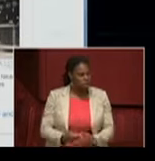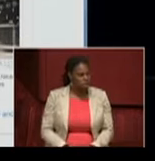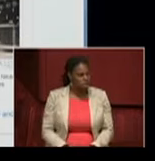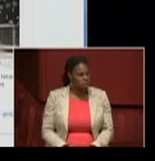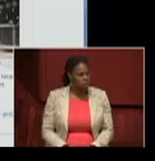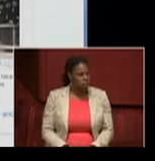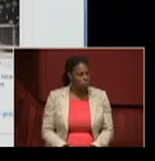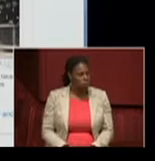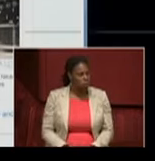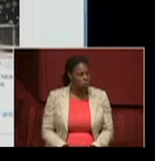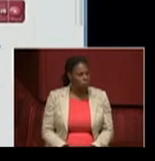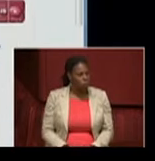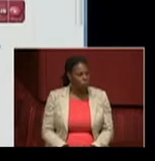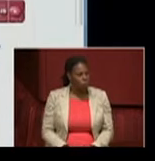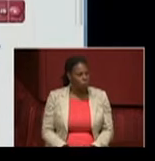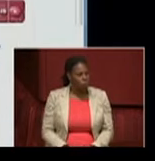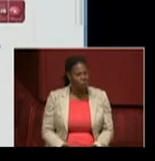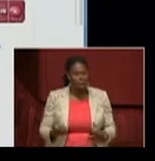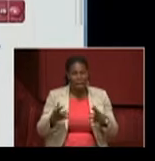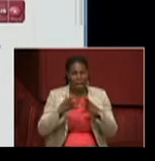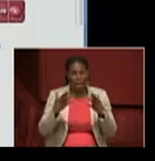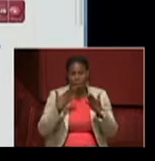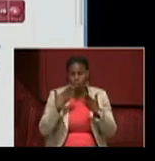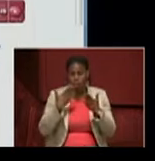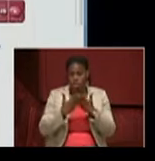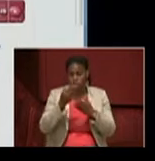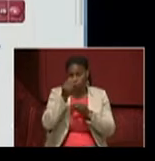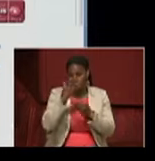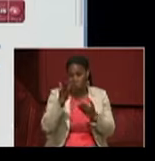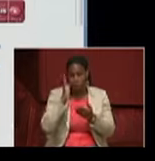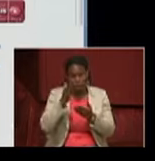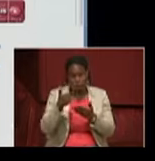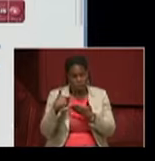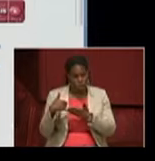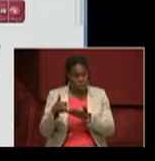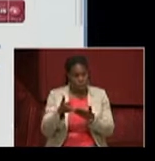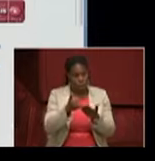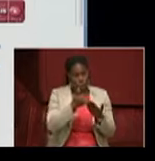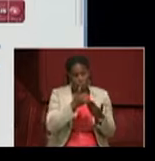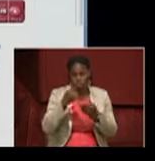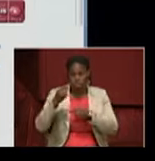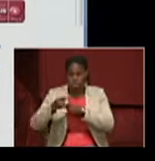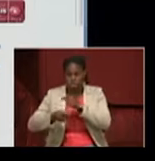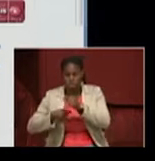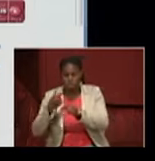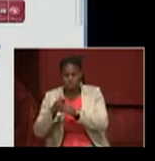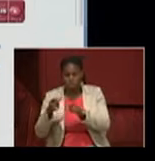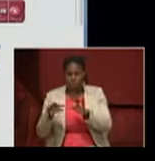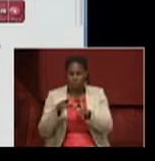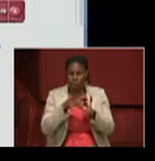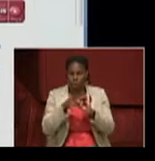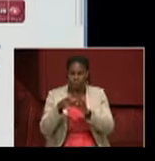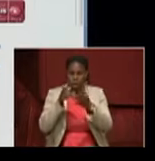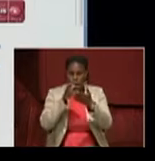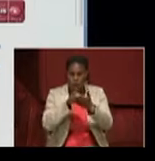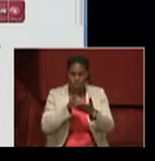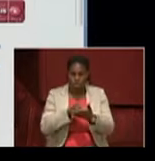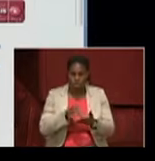And lots of good information we hope that will help you out. Genealogy-related articles. The